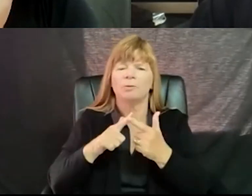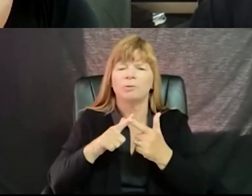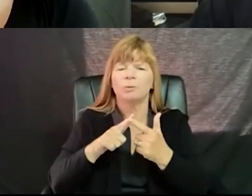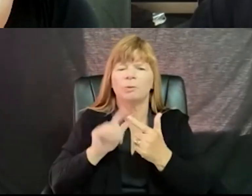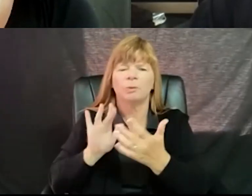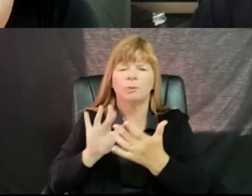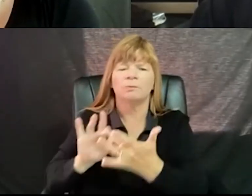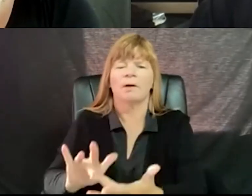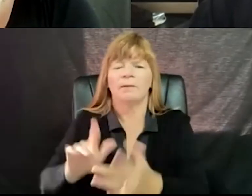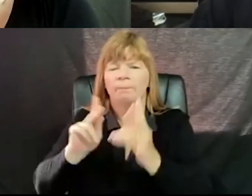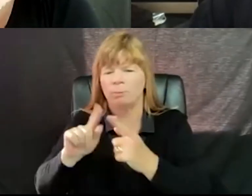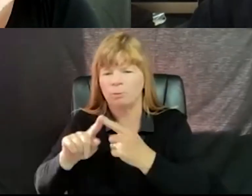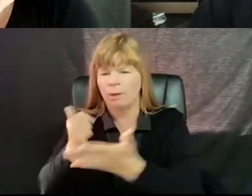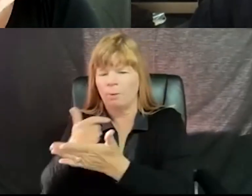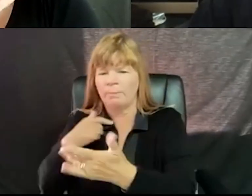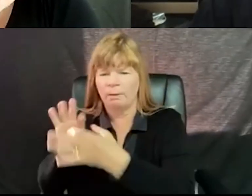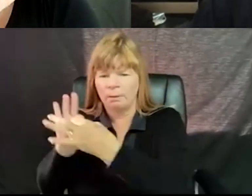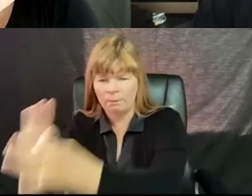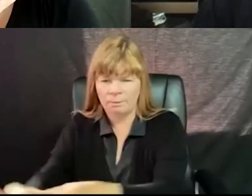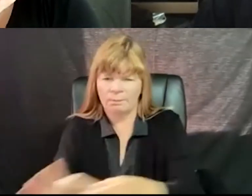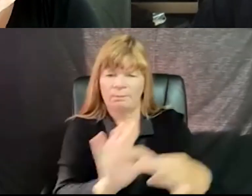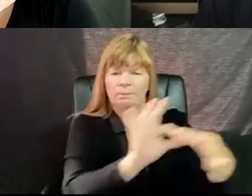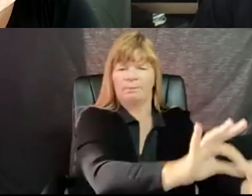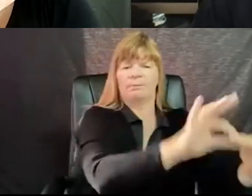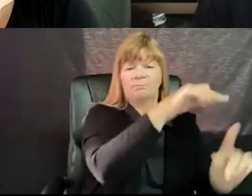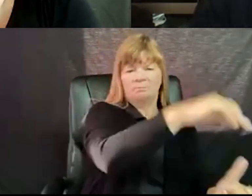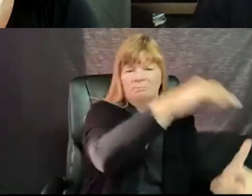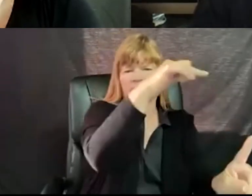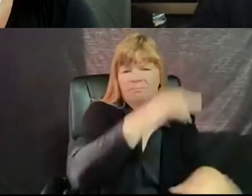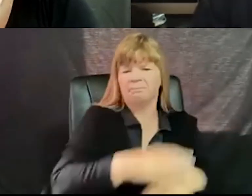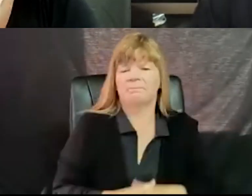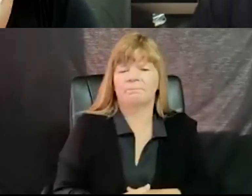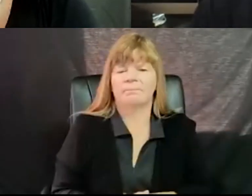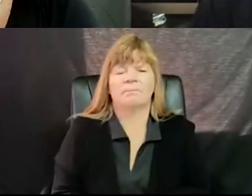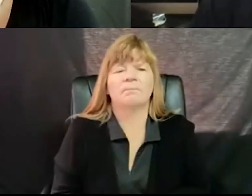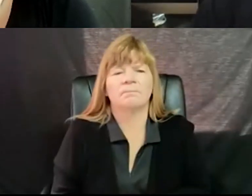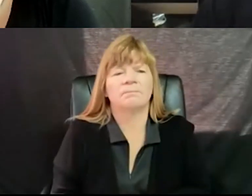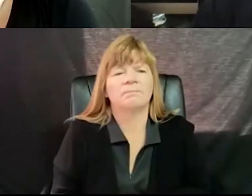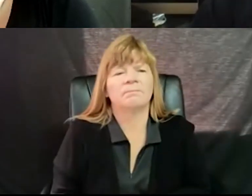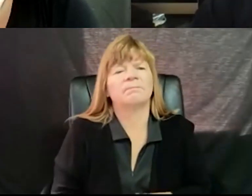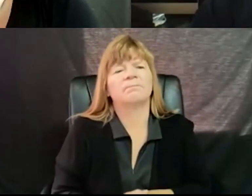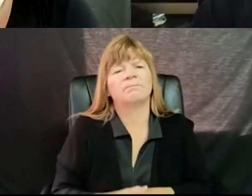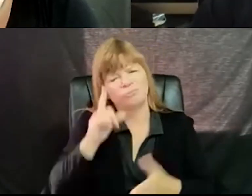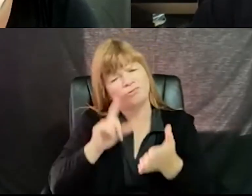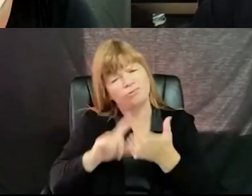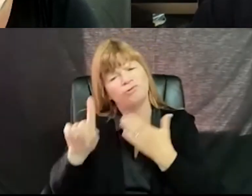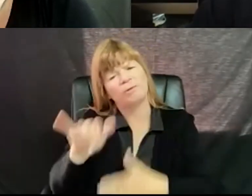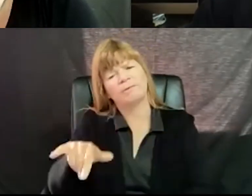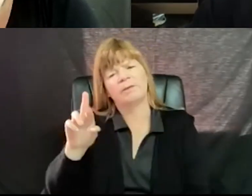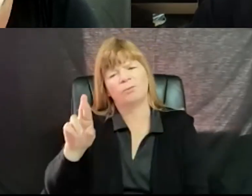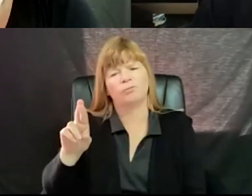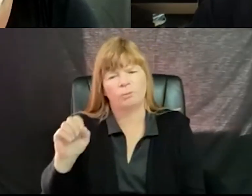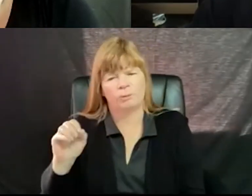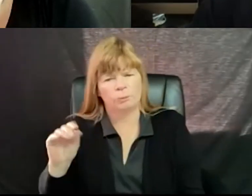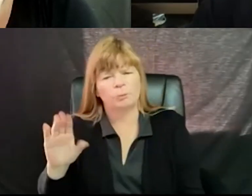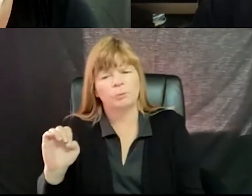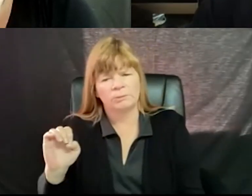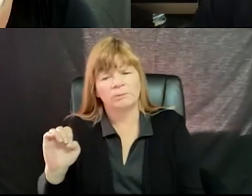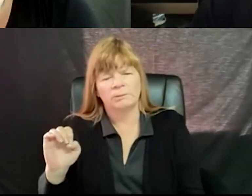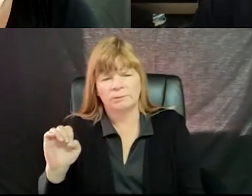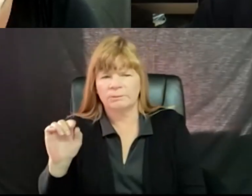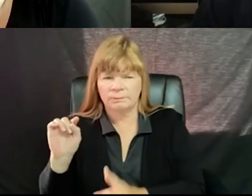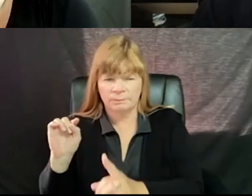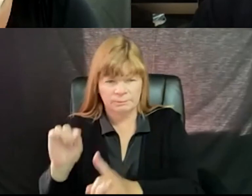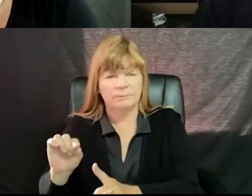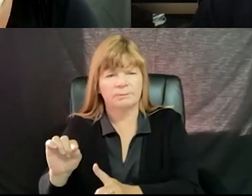people that can get you to them. So again, check out that resource page. It is attached to